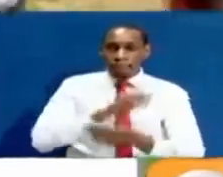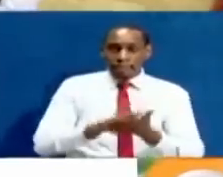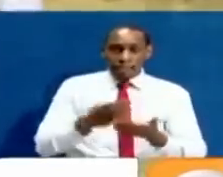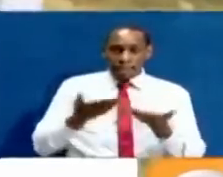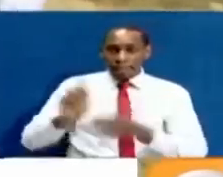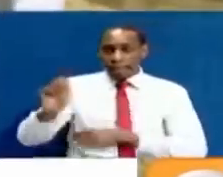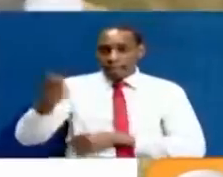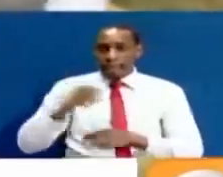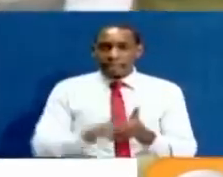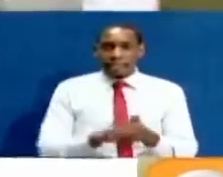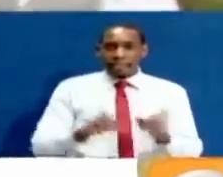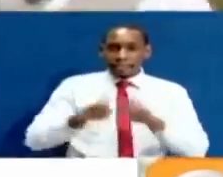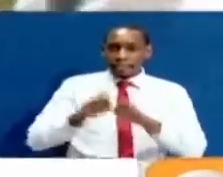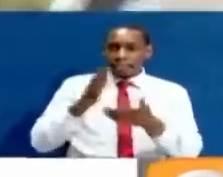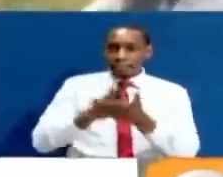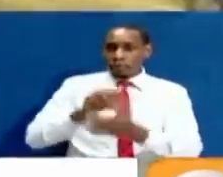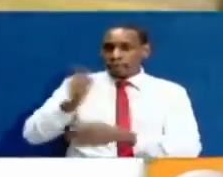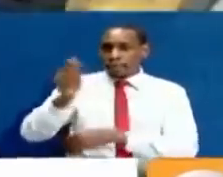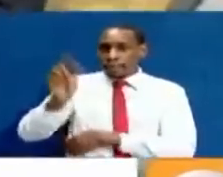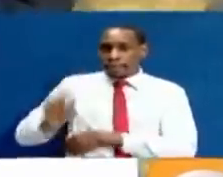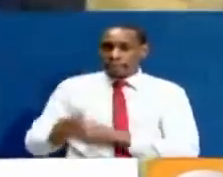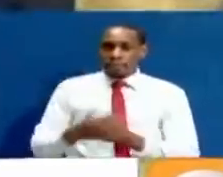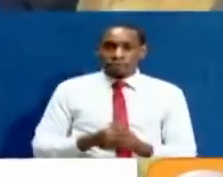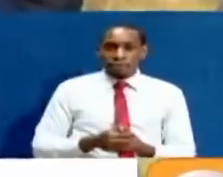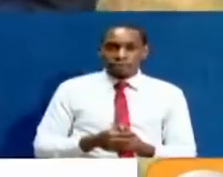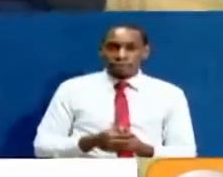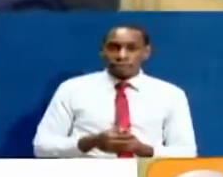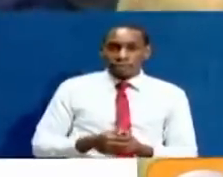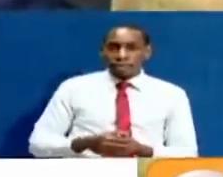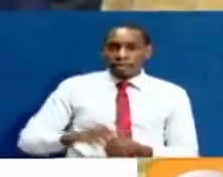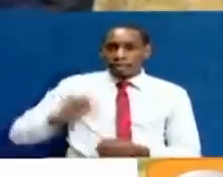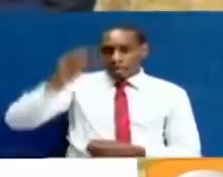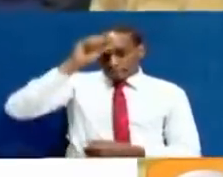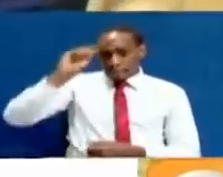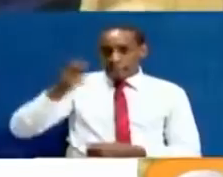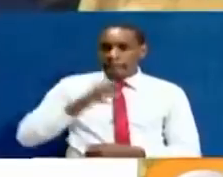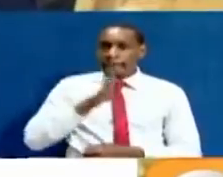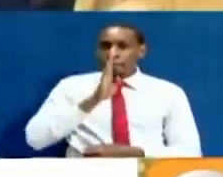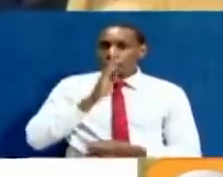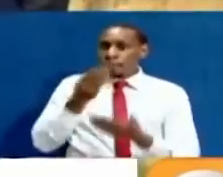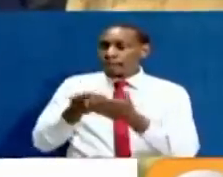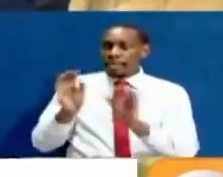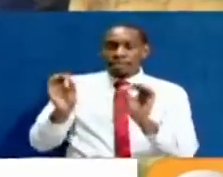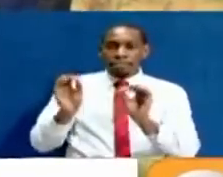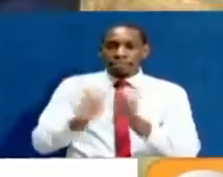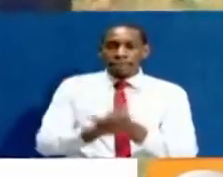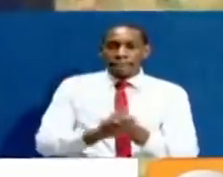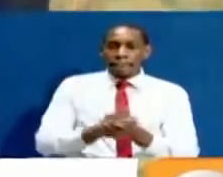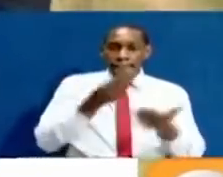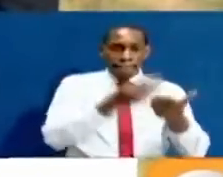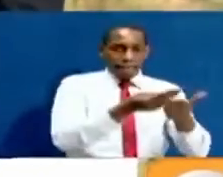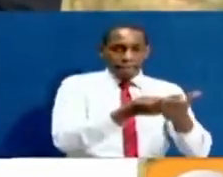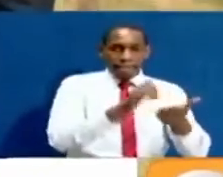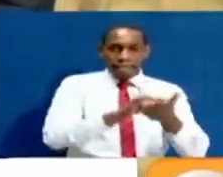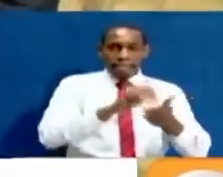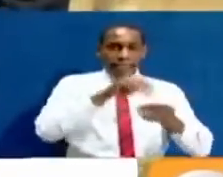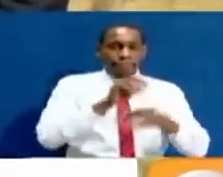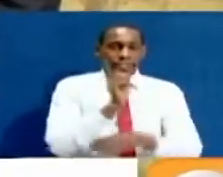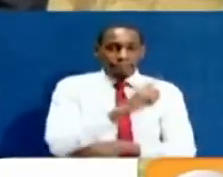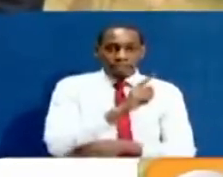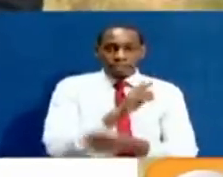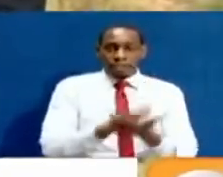just in Kenya but actually in the entire region. GOK is not borrowing a single penny. This is money which has been